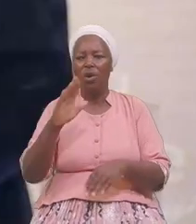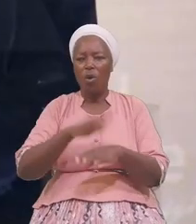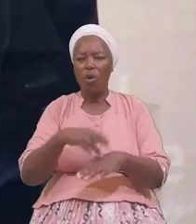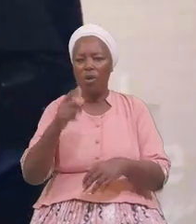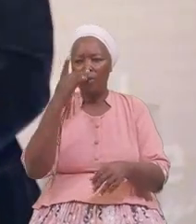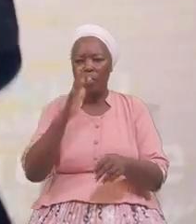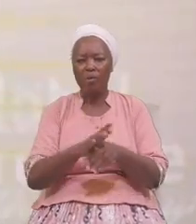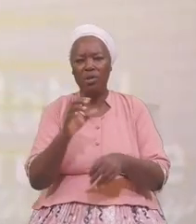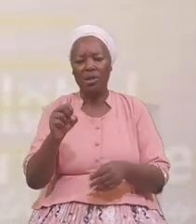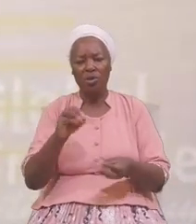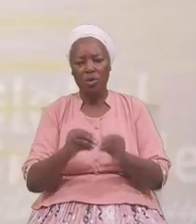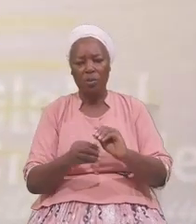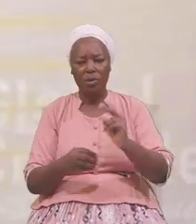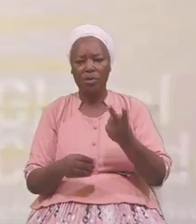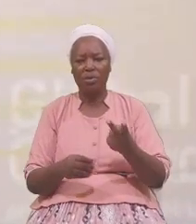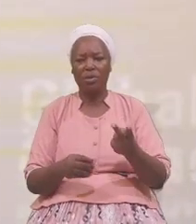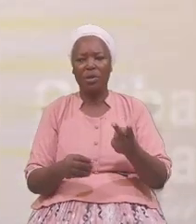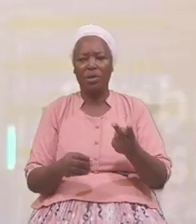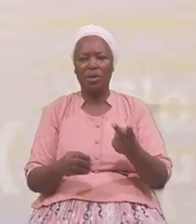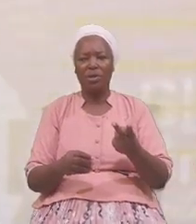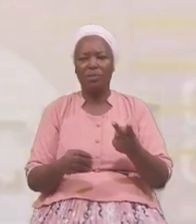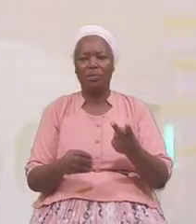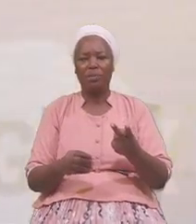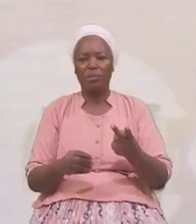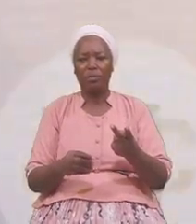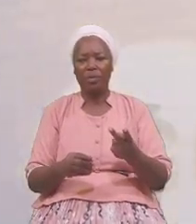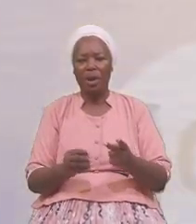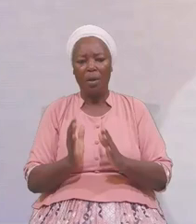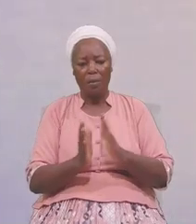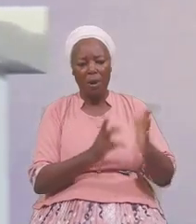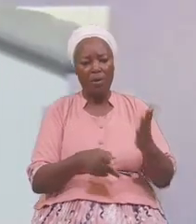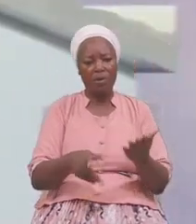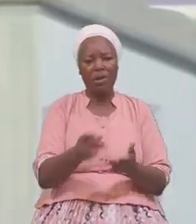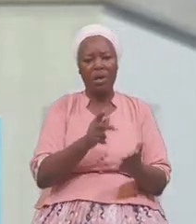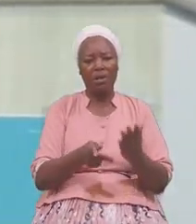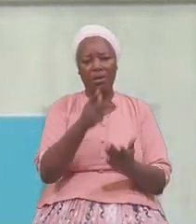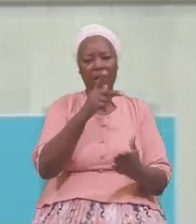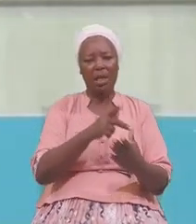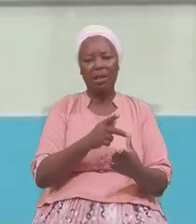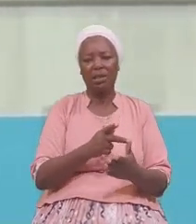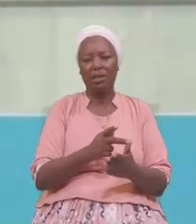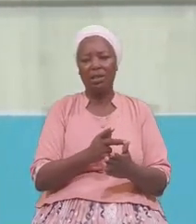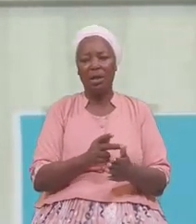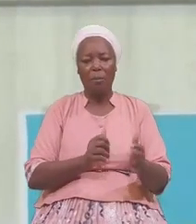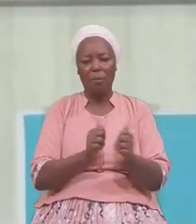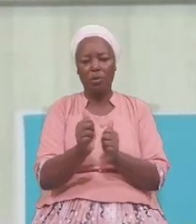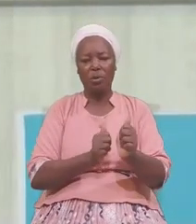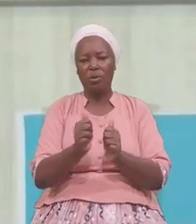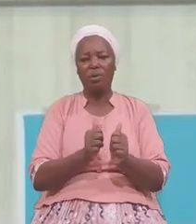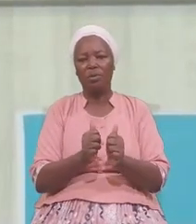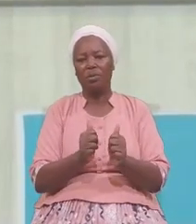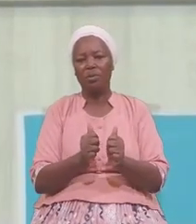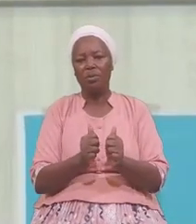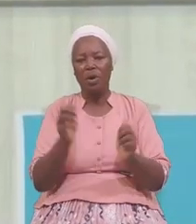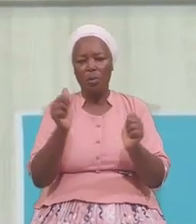promises. Number two, prioritized pursuit. prioritize pursuit